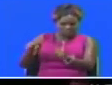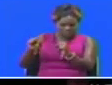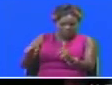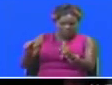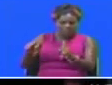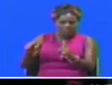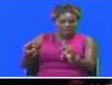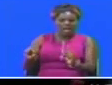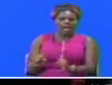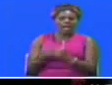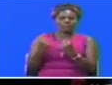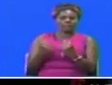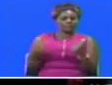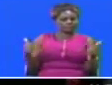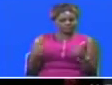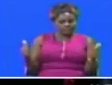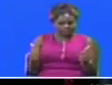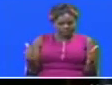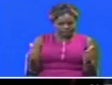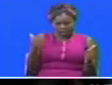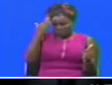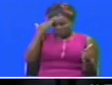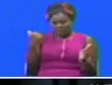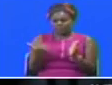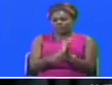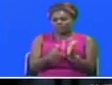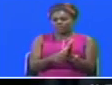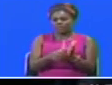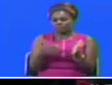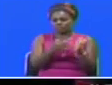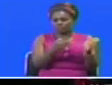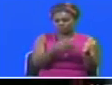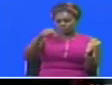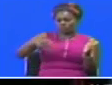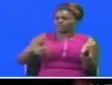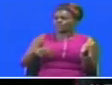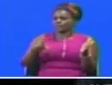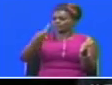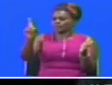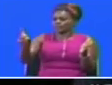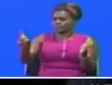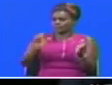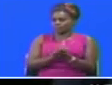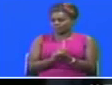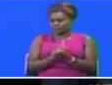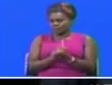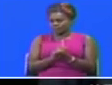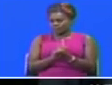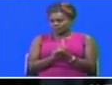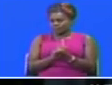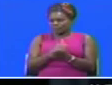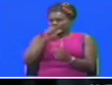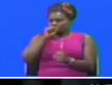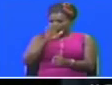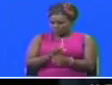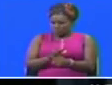take off and run smoothly, given the hitches that have been experienced today? There is a lot of assurance